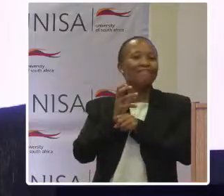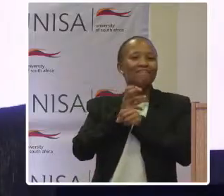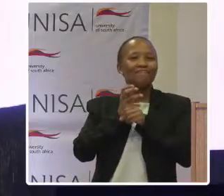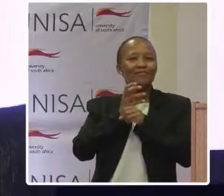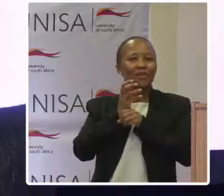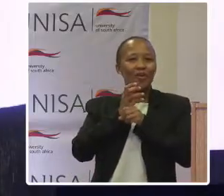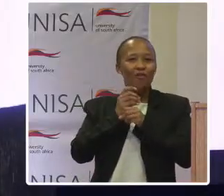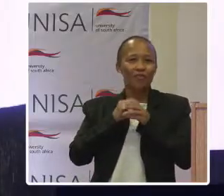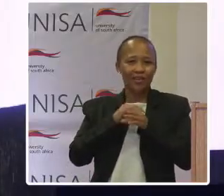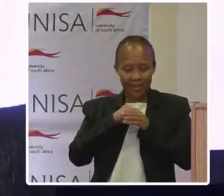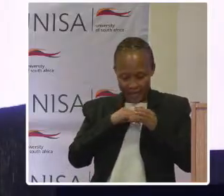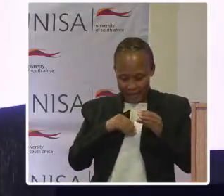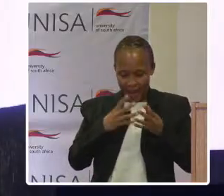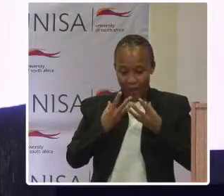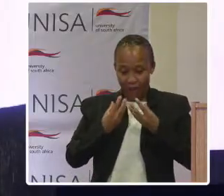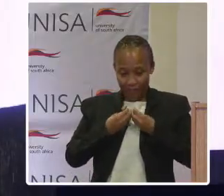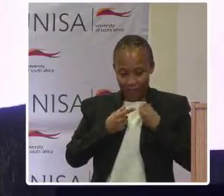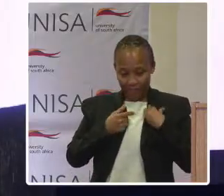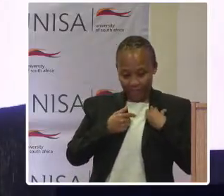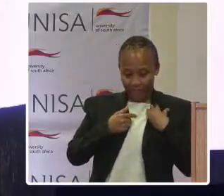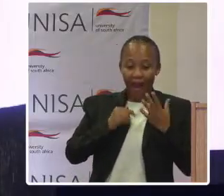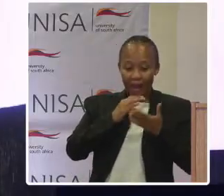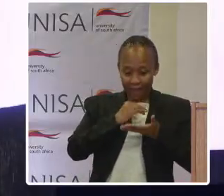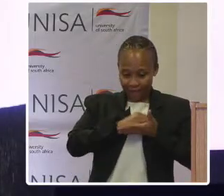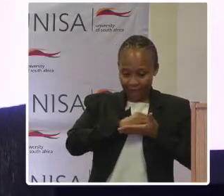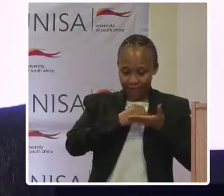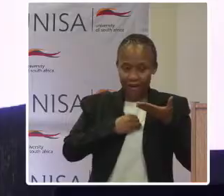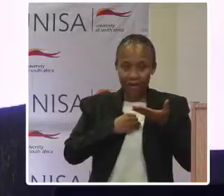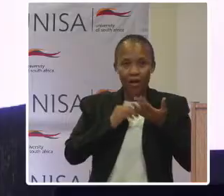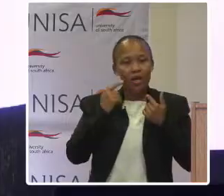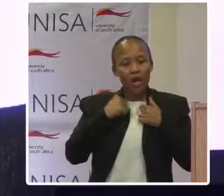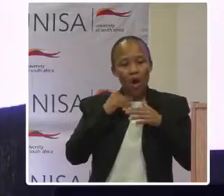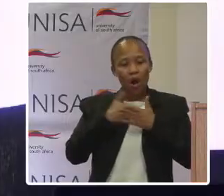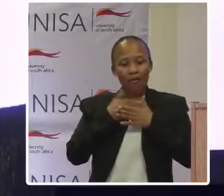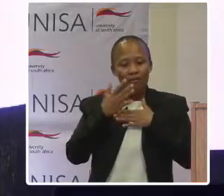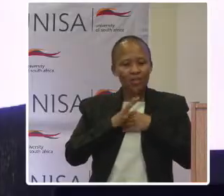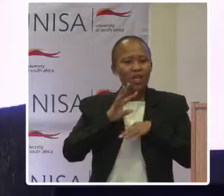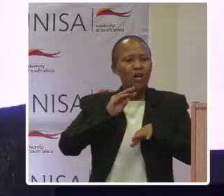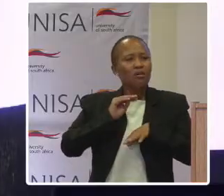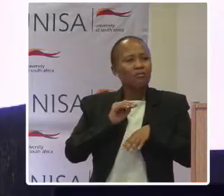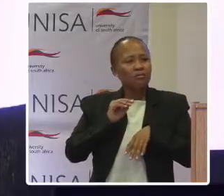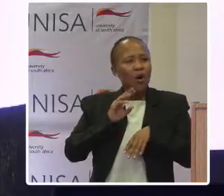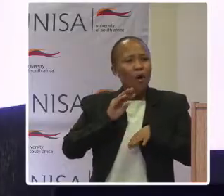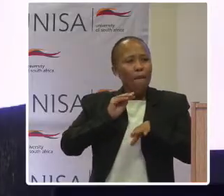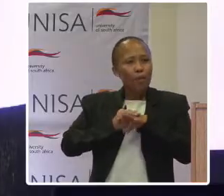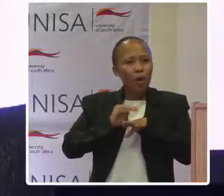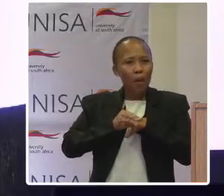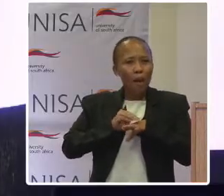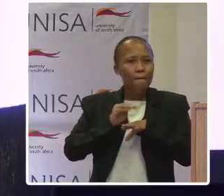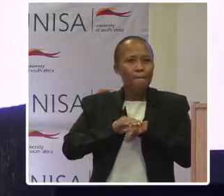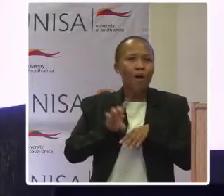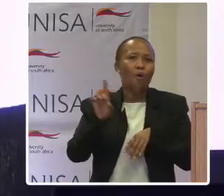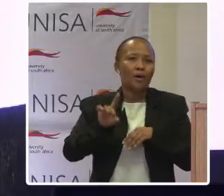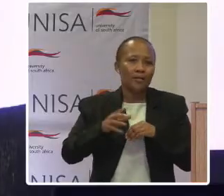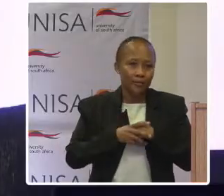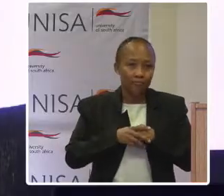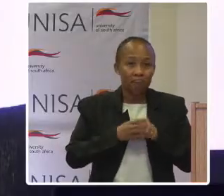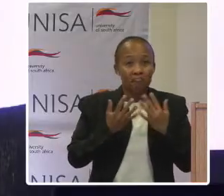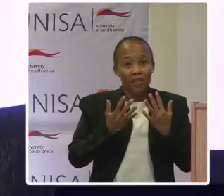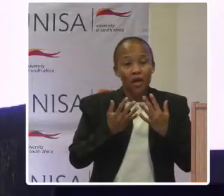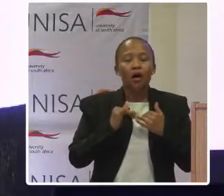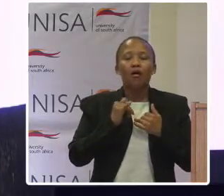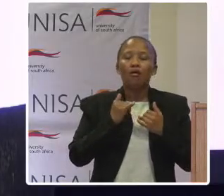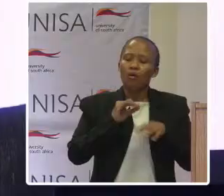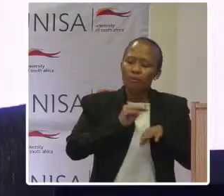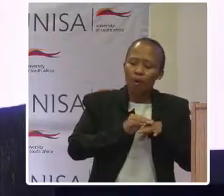problem, and the first thing I would say is, what is that? Because sometimes it's bigger than what it is, and you dissect it